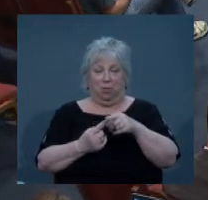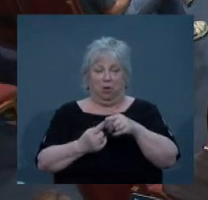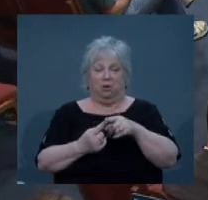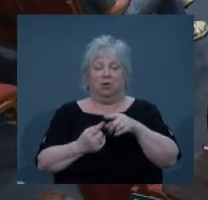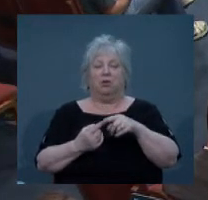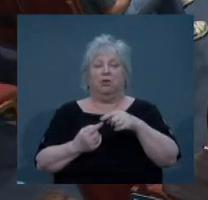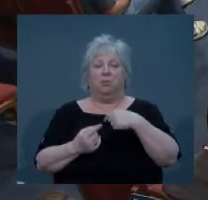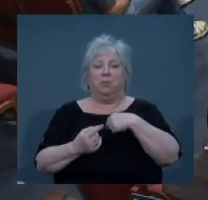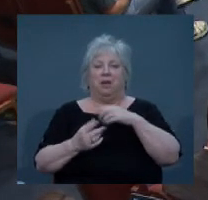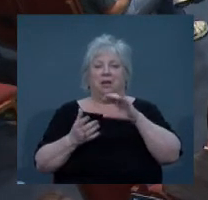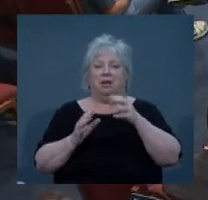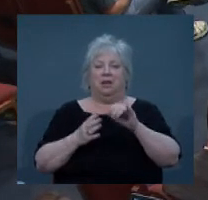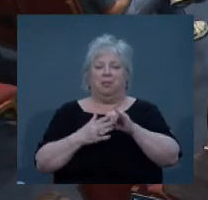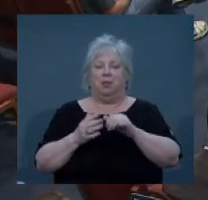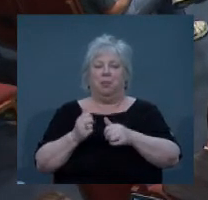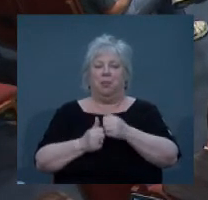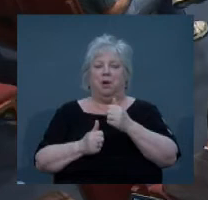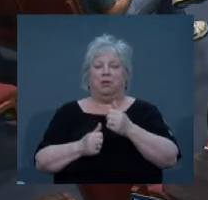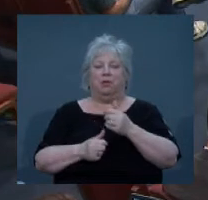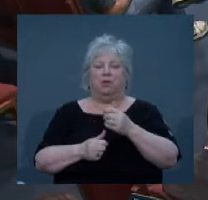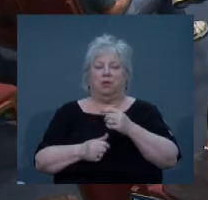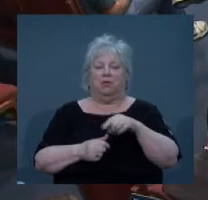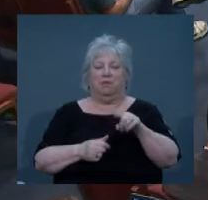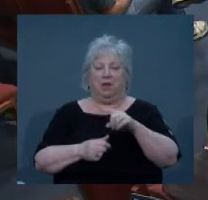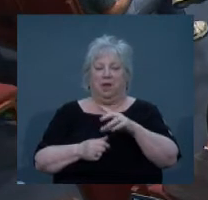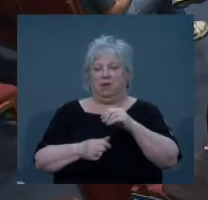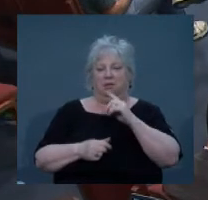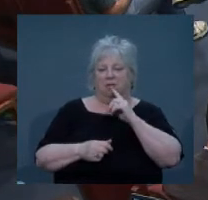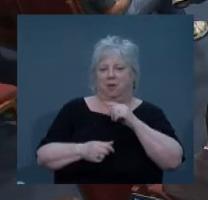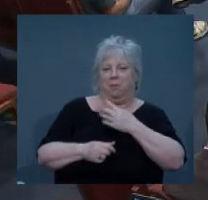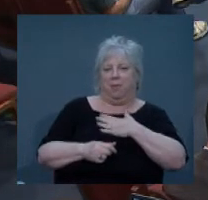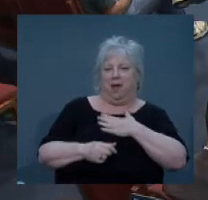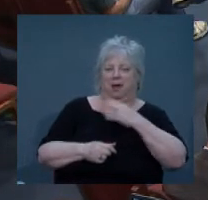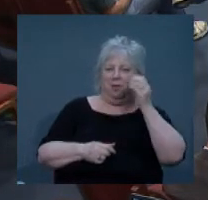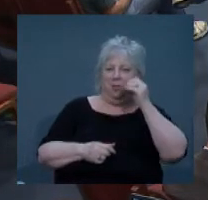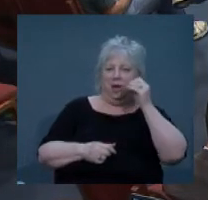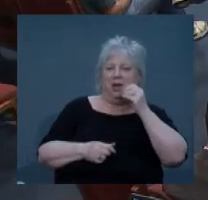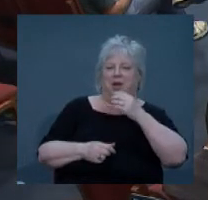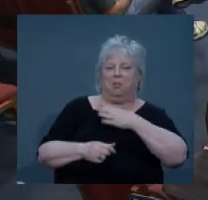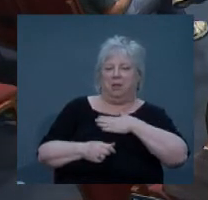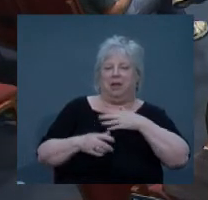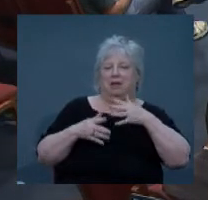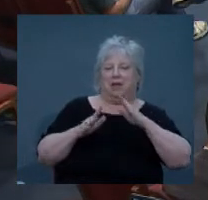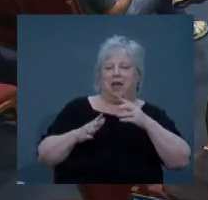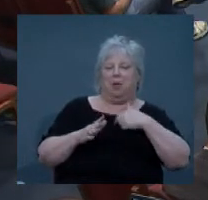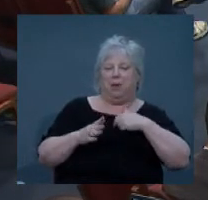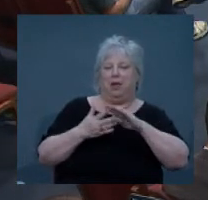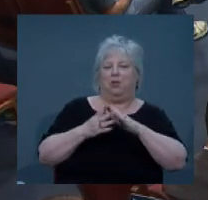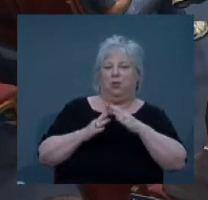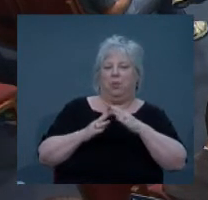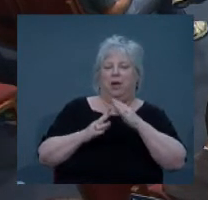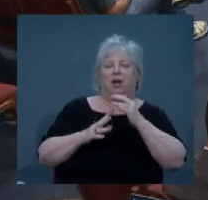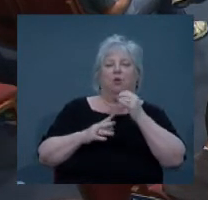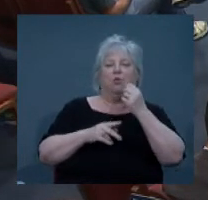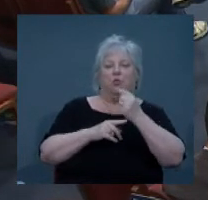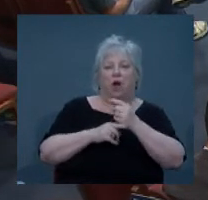to me, it seems like most of these, and this is just my opinion, and please allow me the right to be wrong in my opinion, it seems to me like a lot of